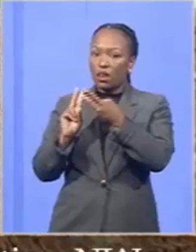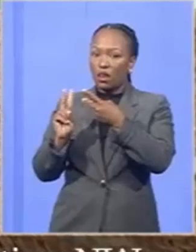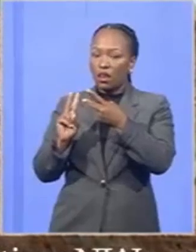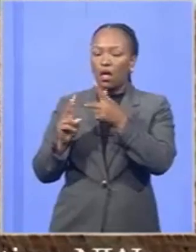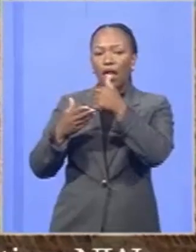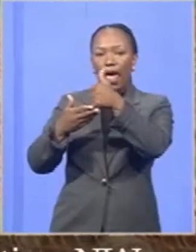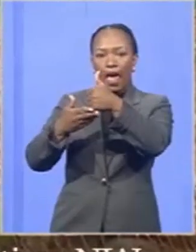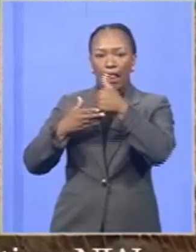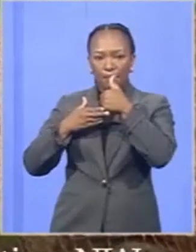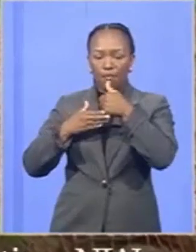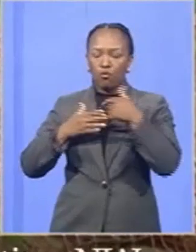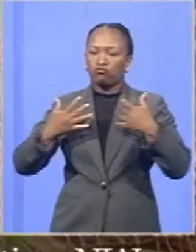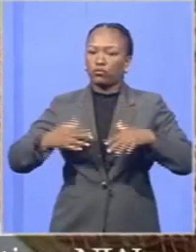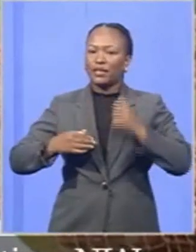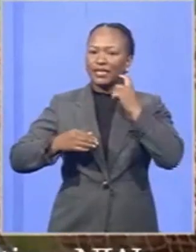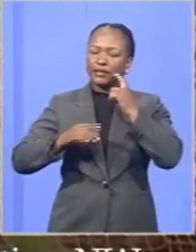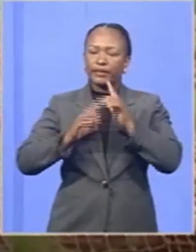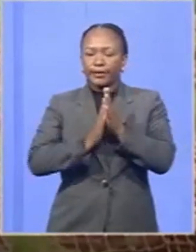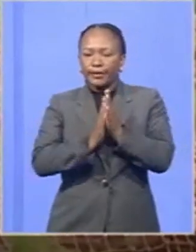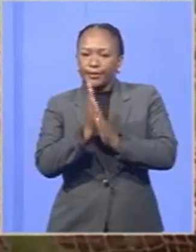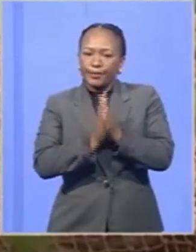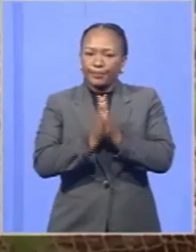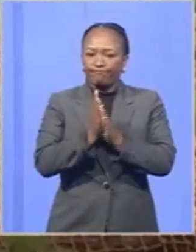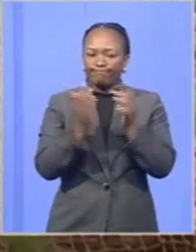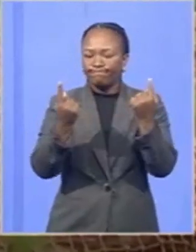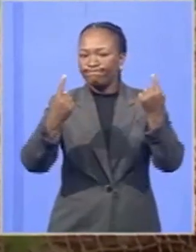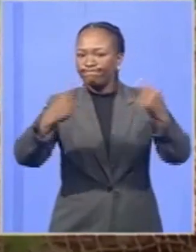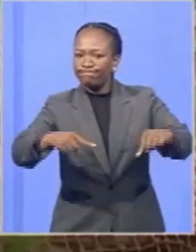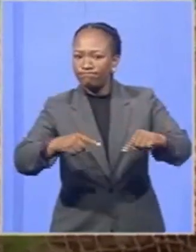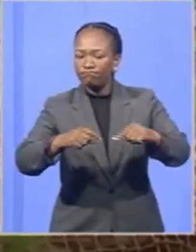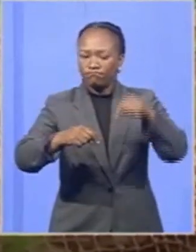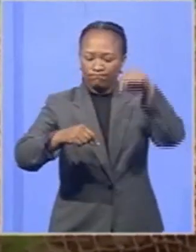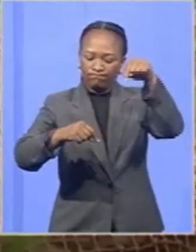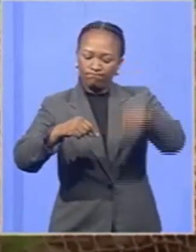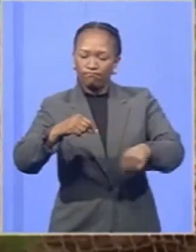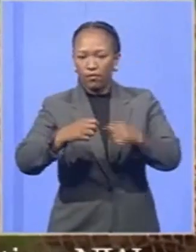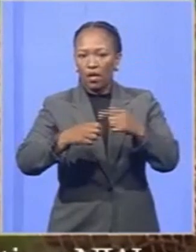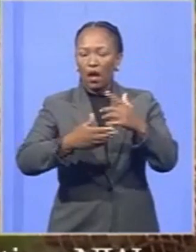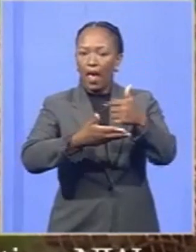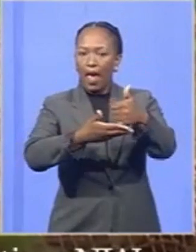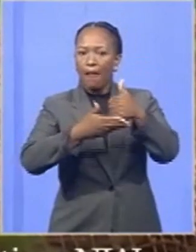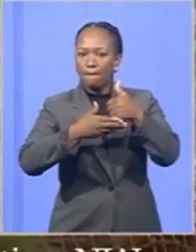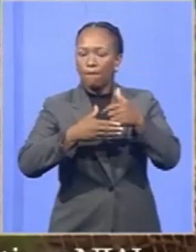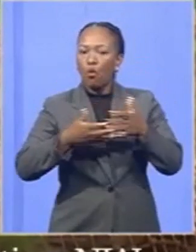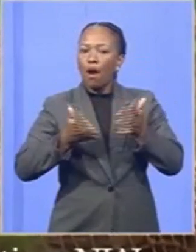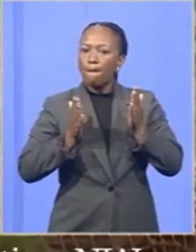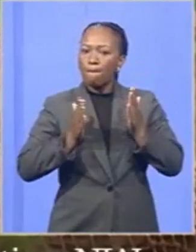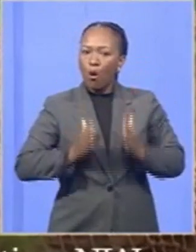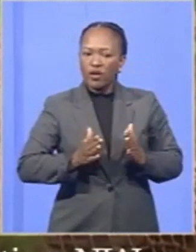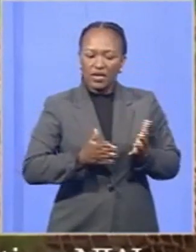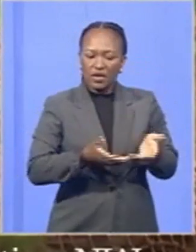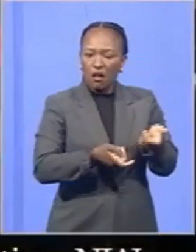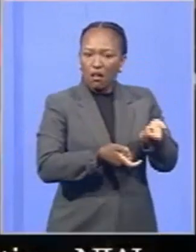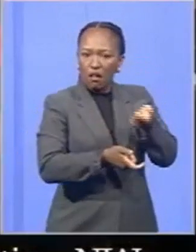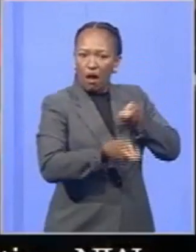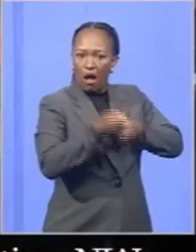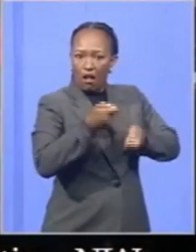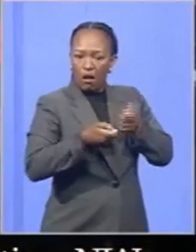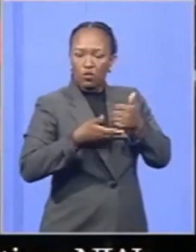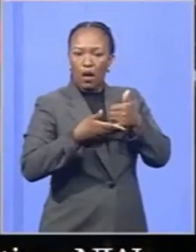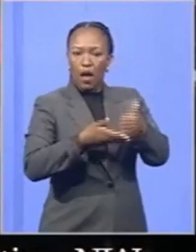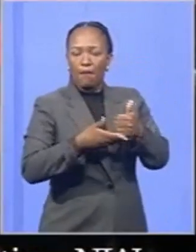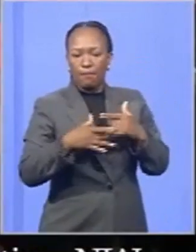They were easily trained, they were eager, they did a hard job underground and they assisted us greatly in getting all the bodies out and also the people alive which ba le